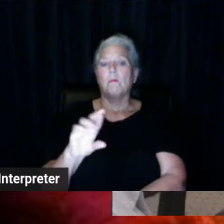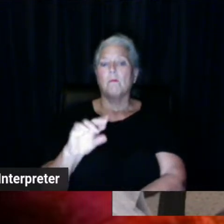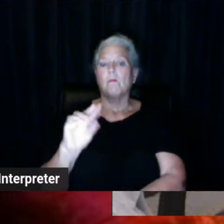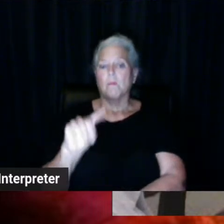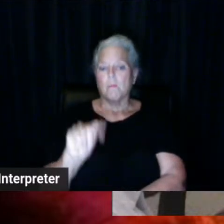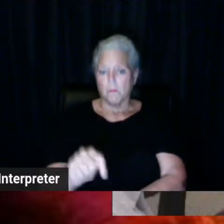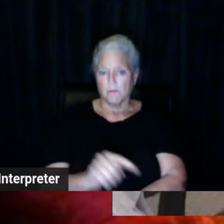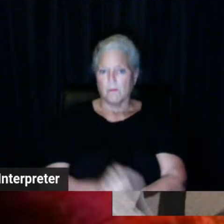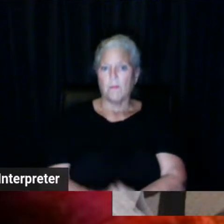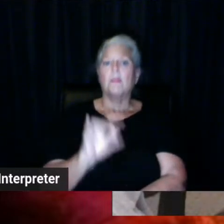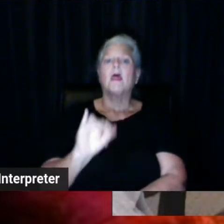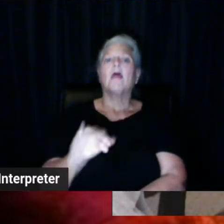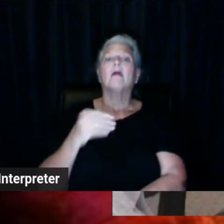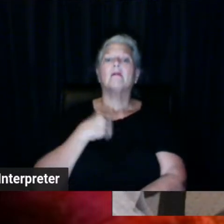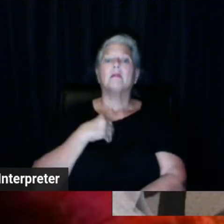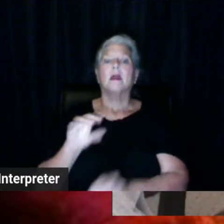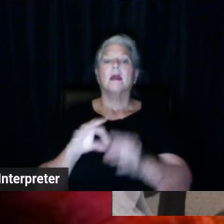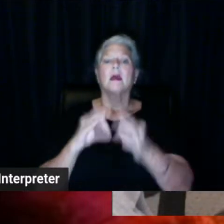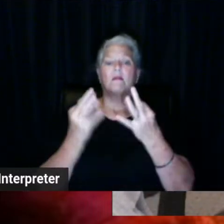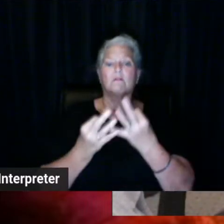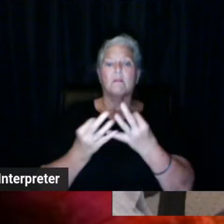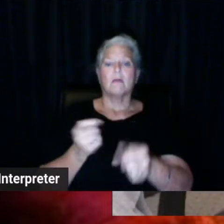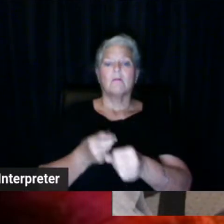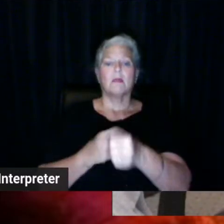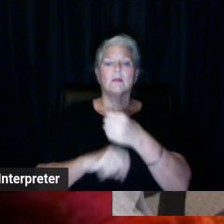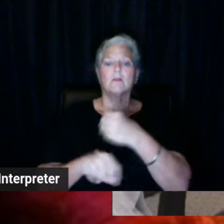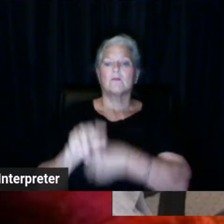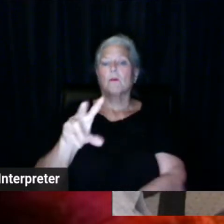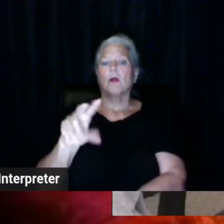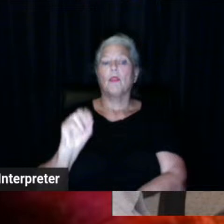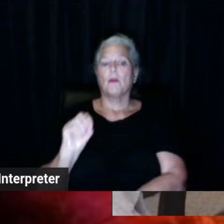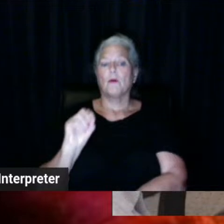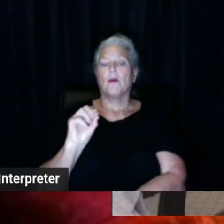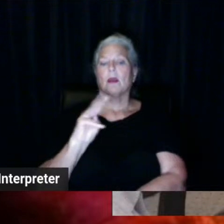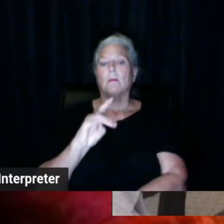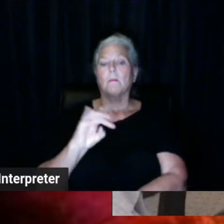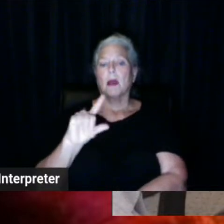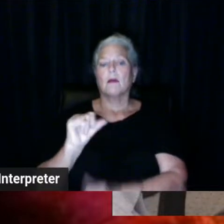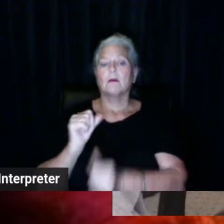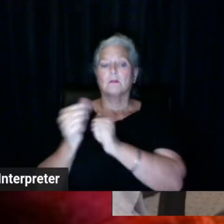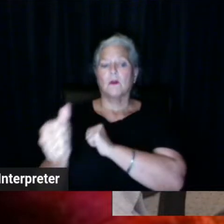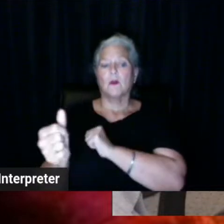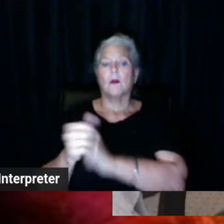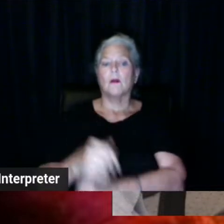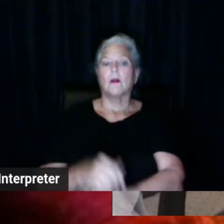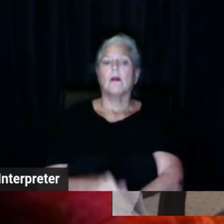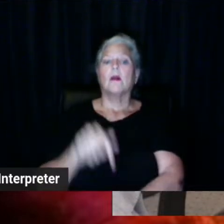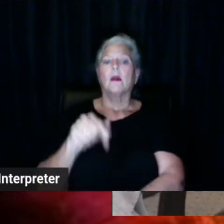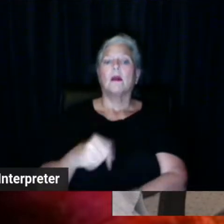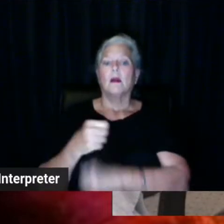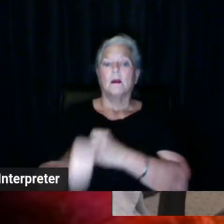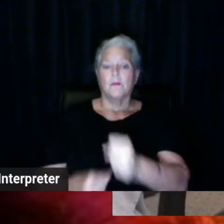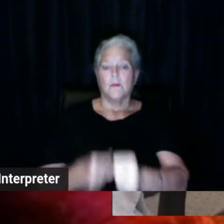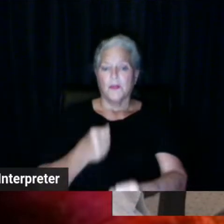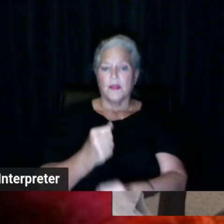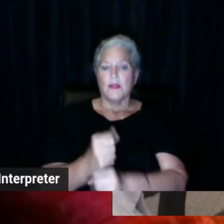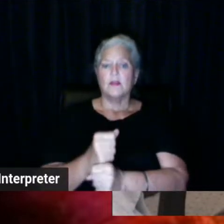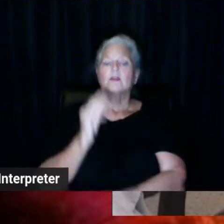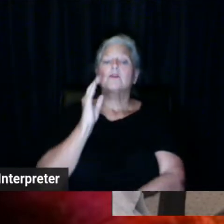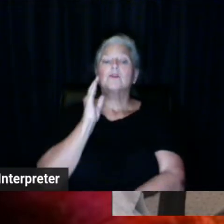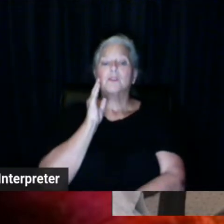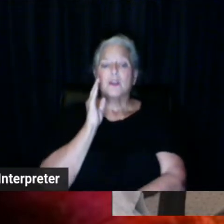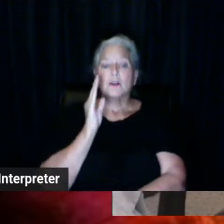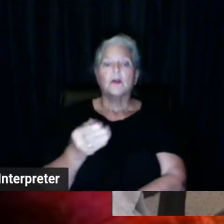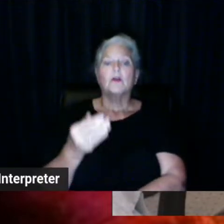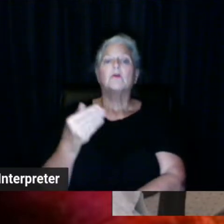which drew families from over 30 miles around. This year's concert will again feature the wildly popular Toe Jam Puppet